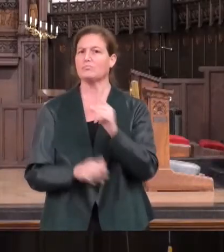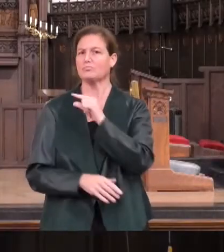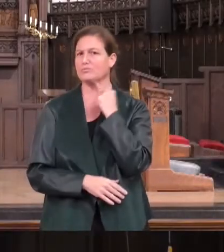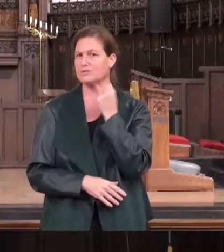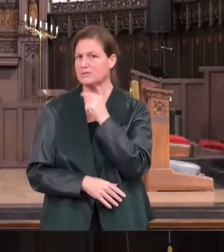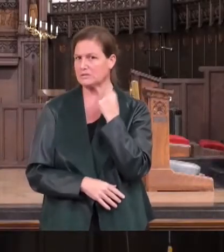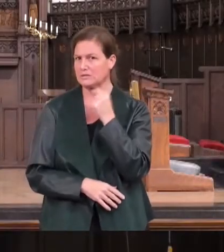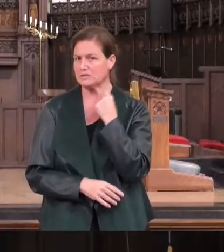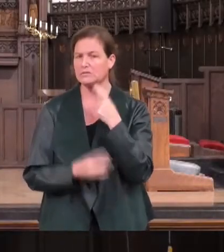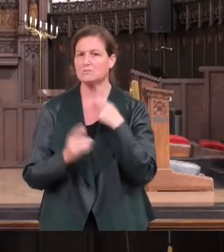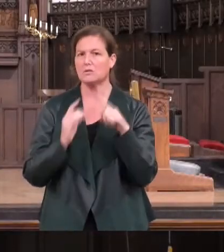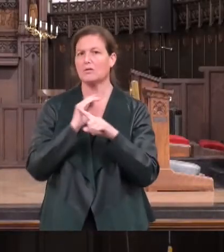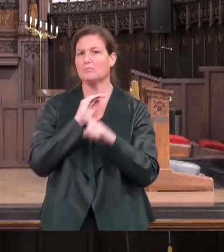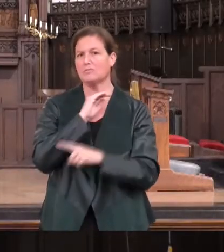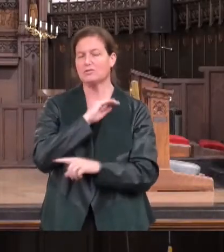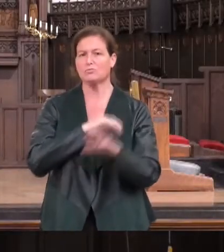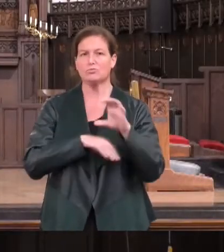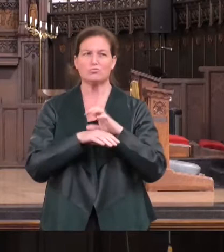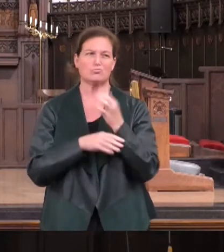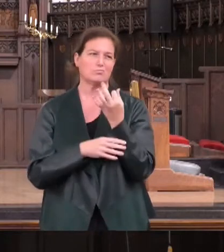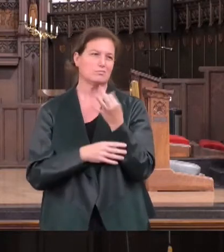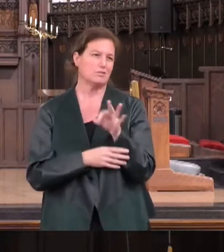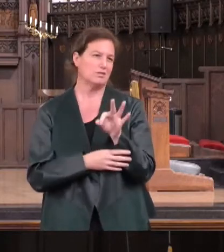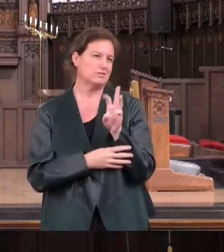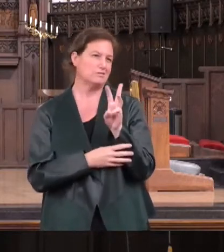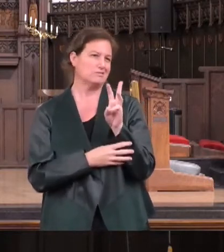Episcopal Divinity School in the 1960s.